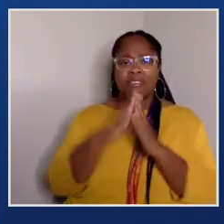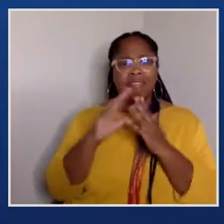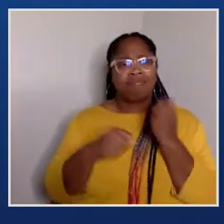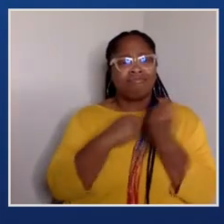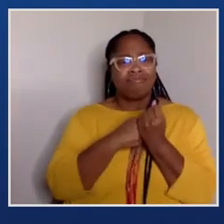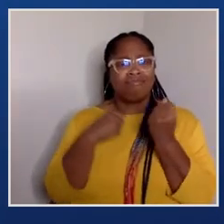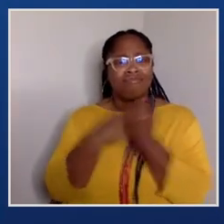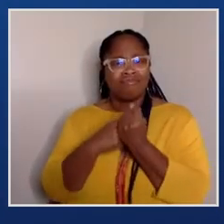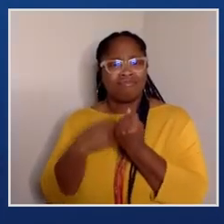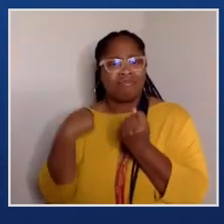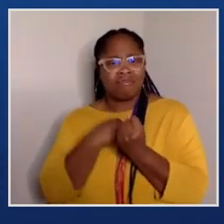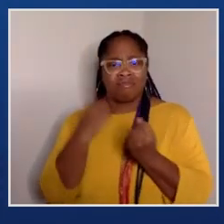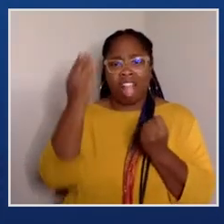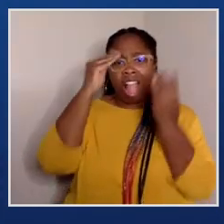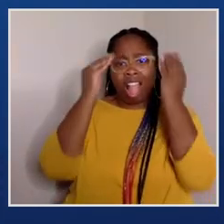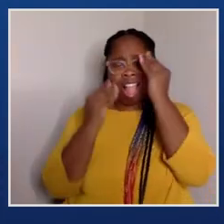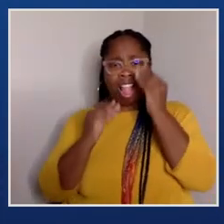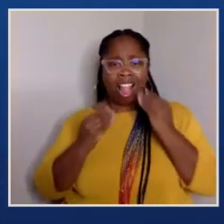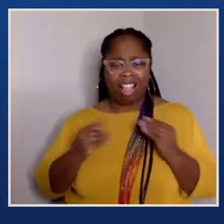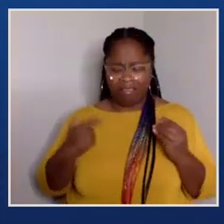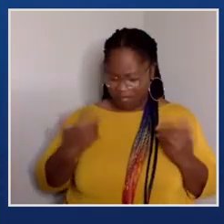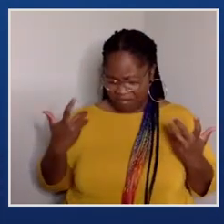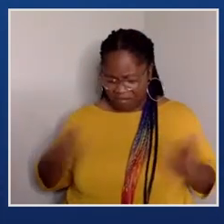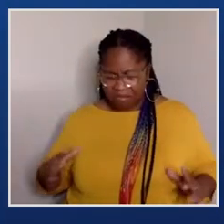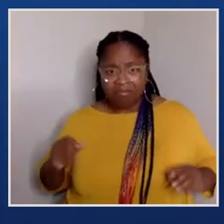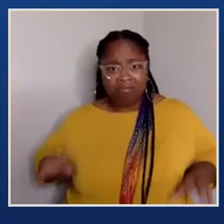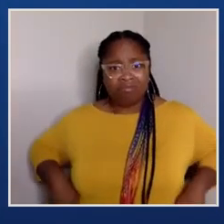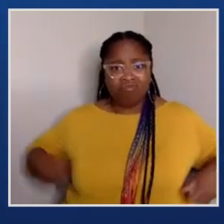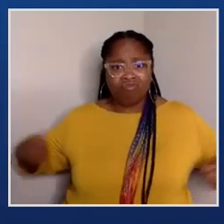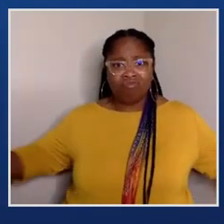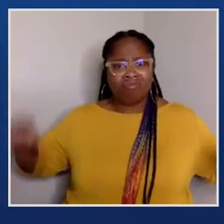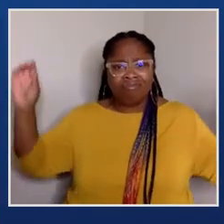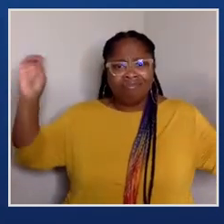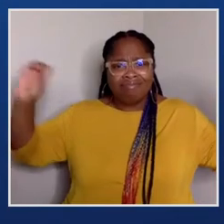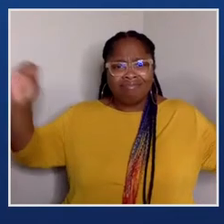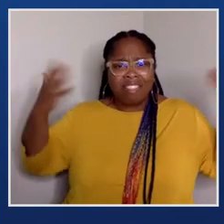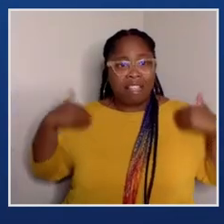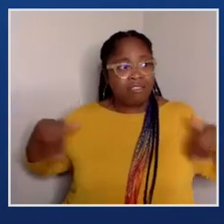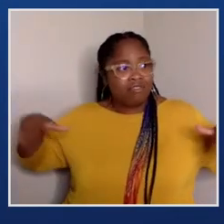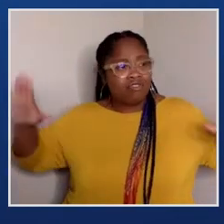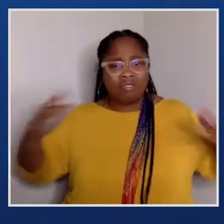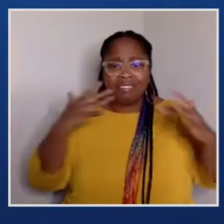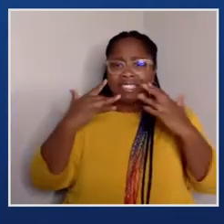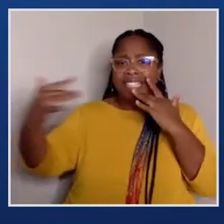been a Maybelline. Let my lyrics heal the bed, give it to this finish. T-Cut! Let the angels sing.